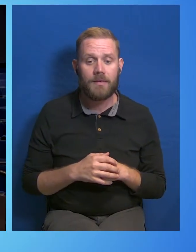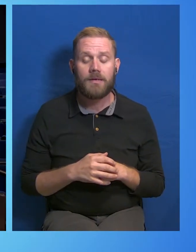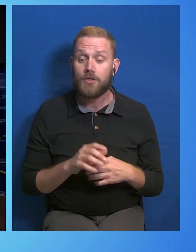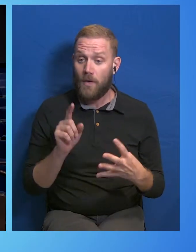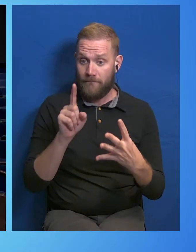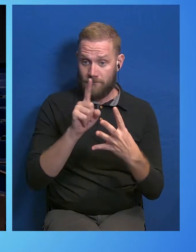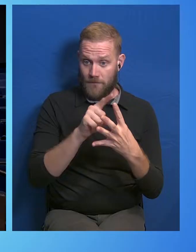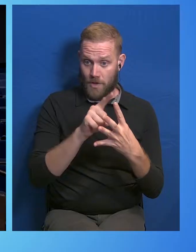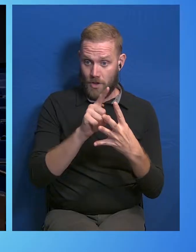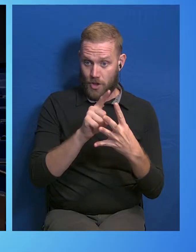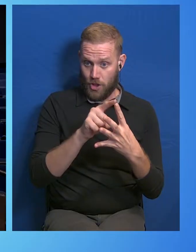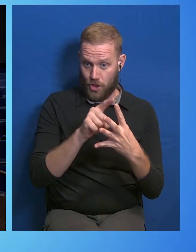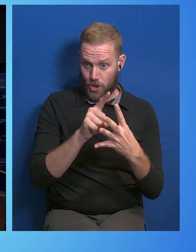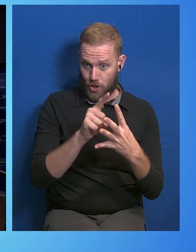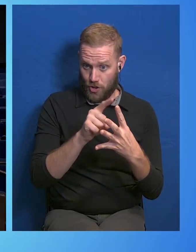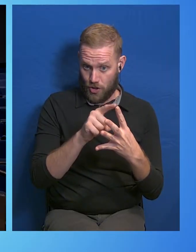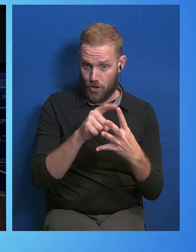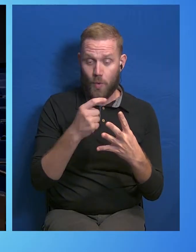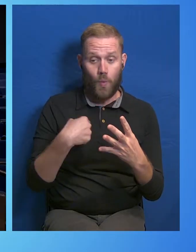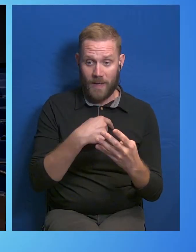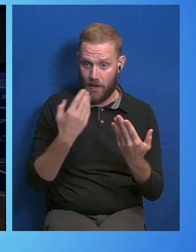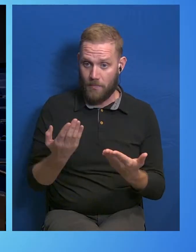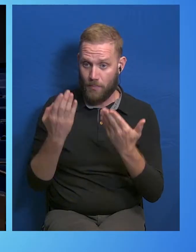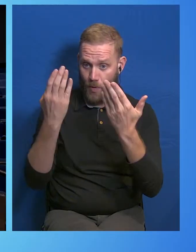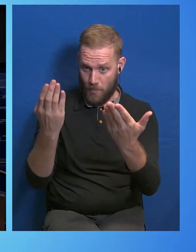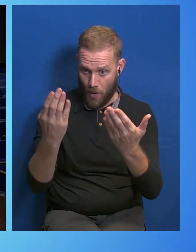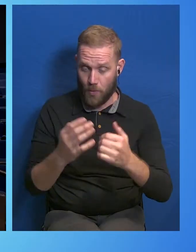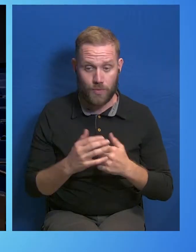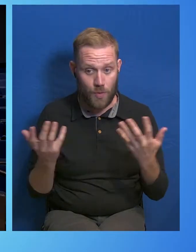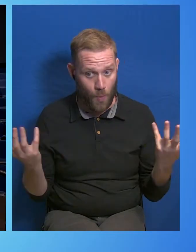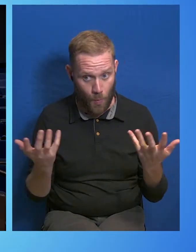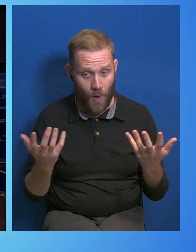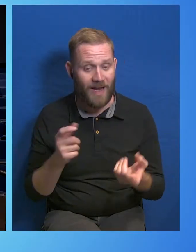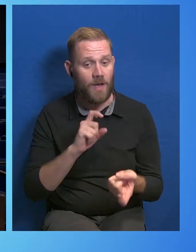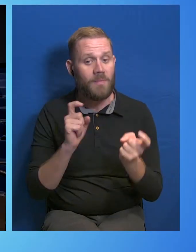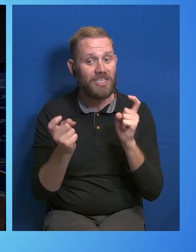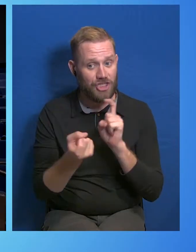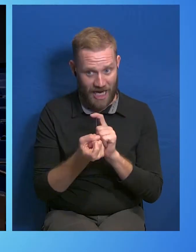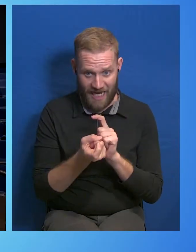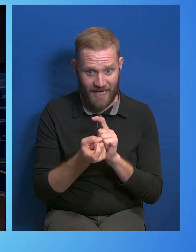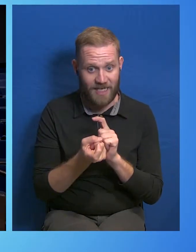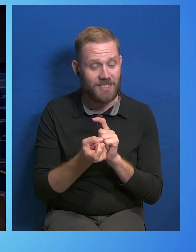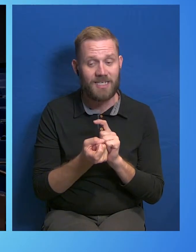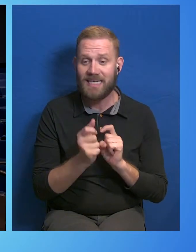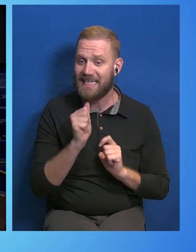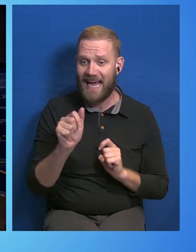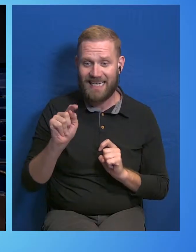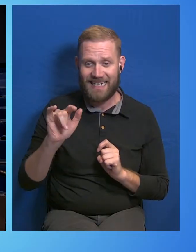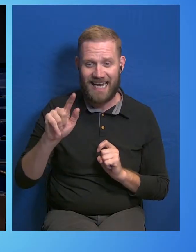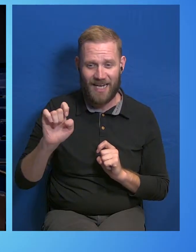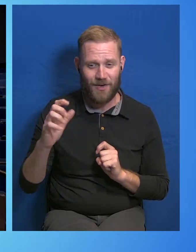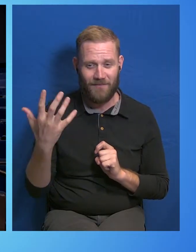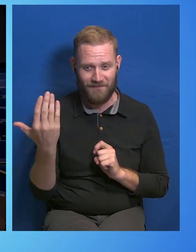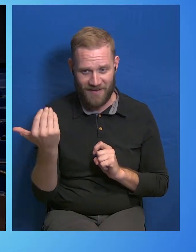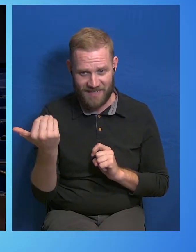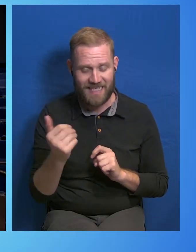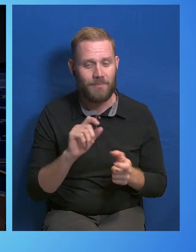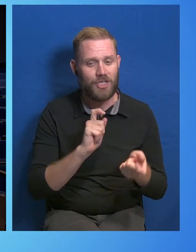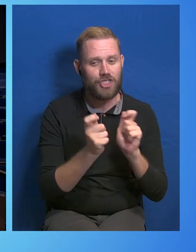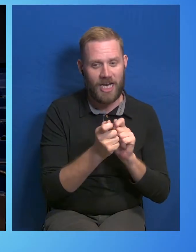the first bill that ASDB is proposing would actually be a change not to Title 15, but to Title